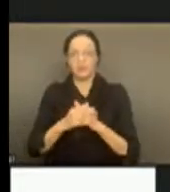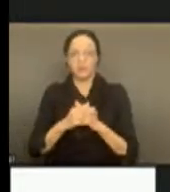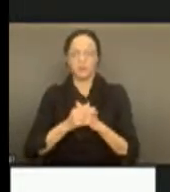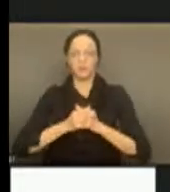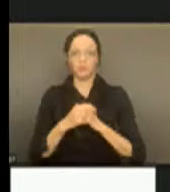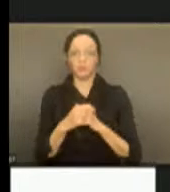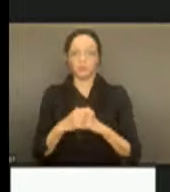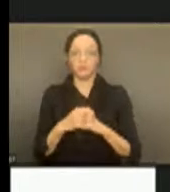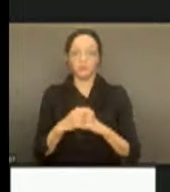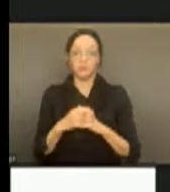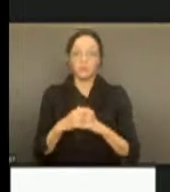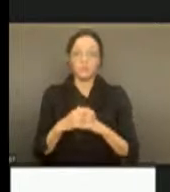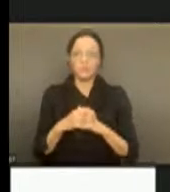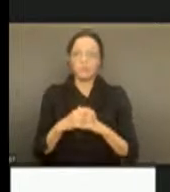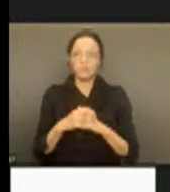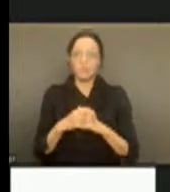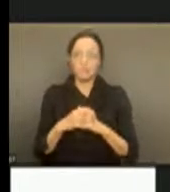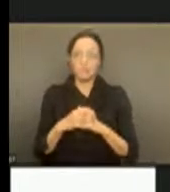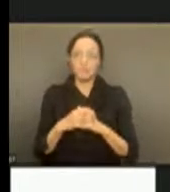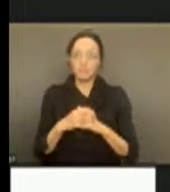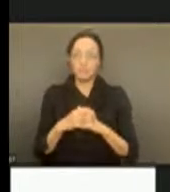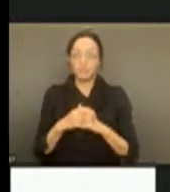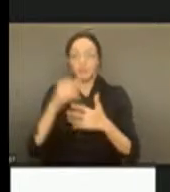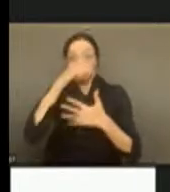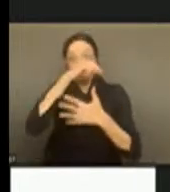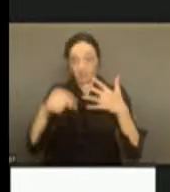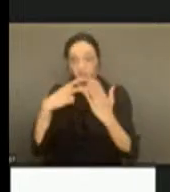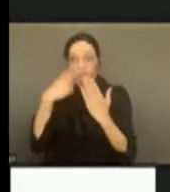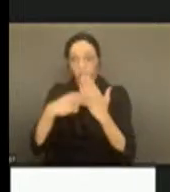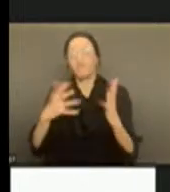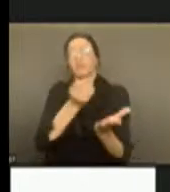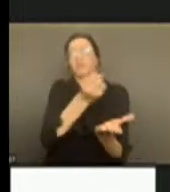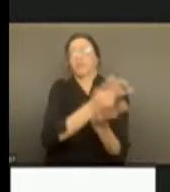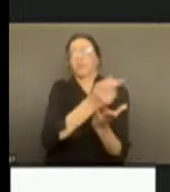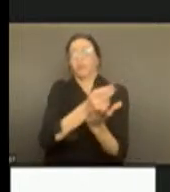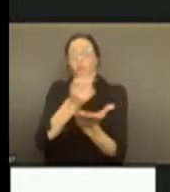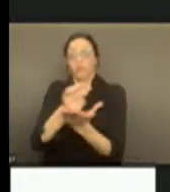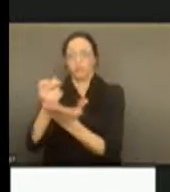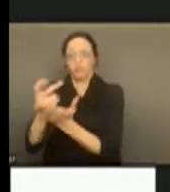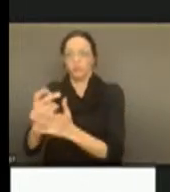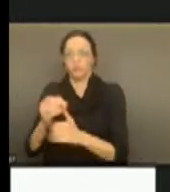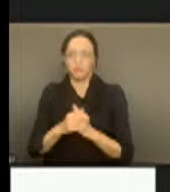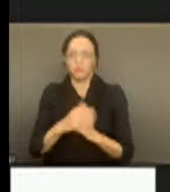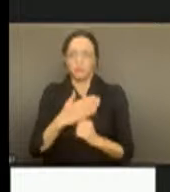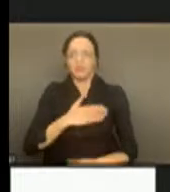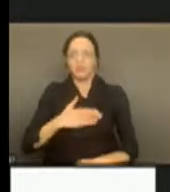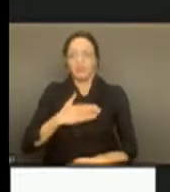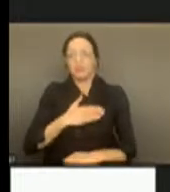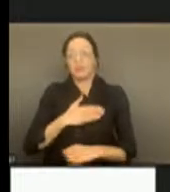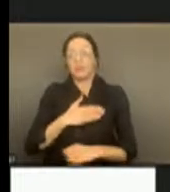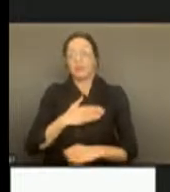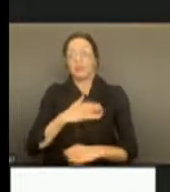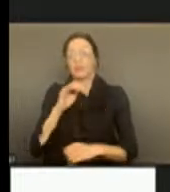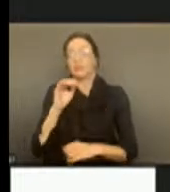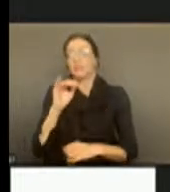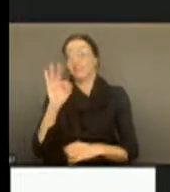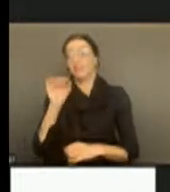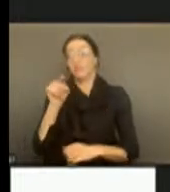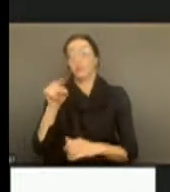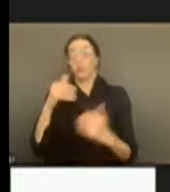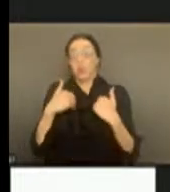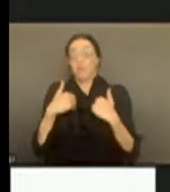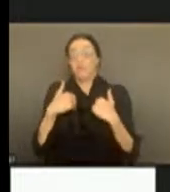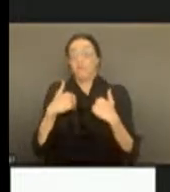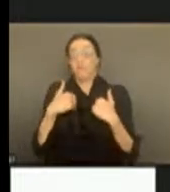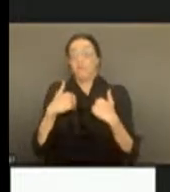programs have been approved. So please, if we have your contact information, and we will provide you